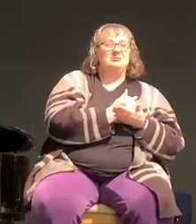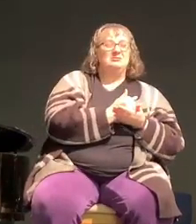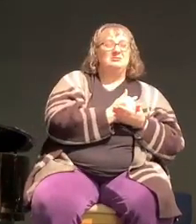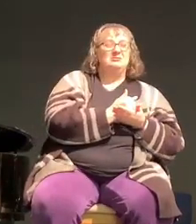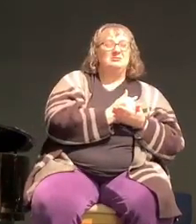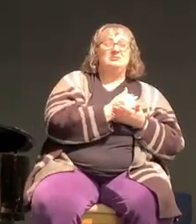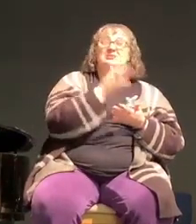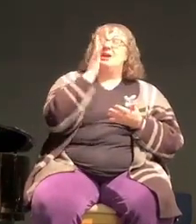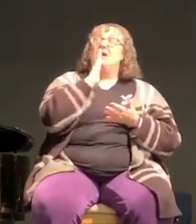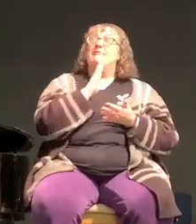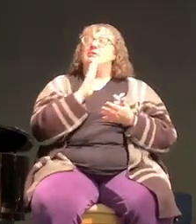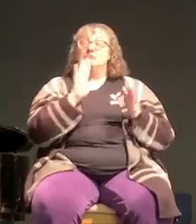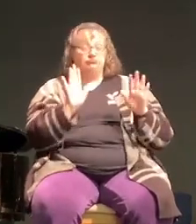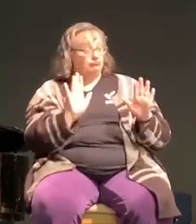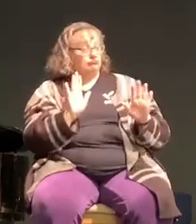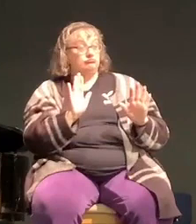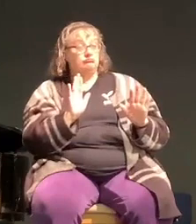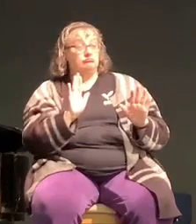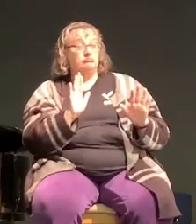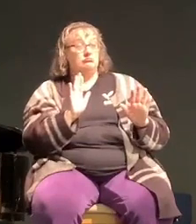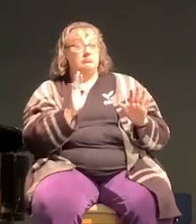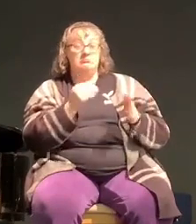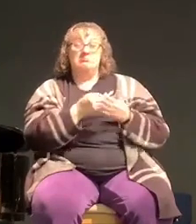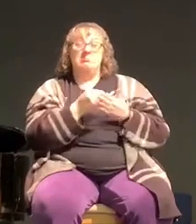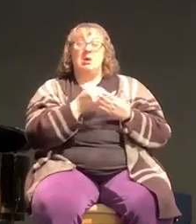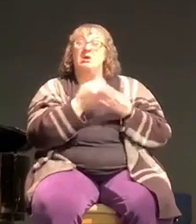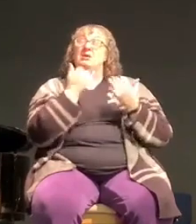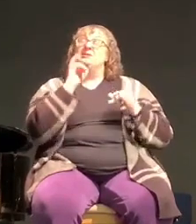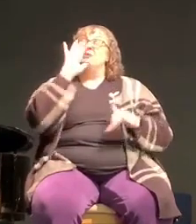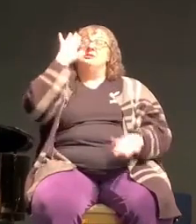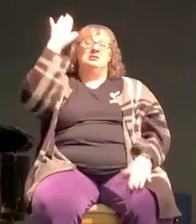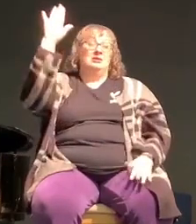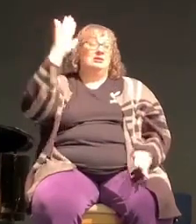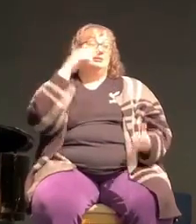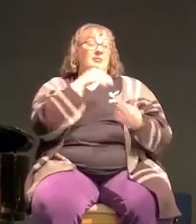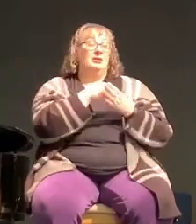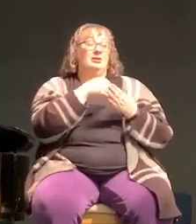And God was like, no, money is still my money.